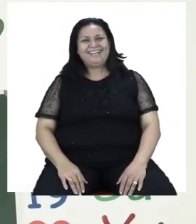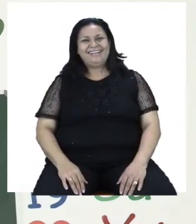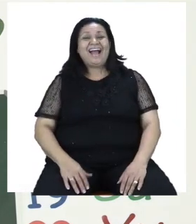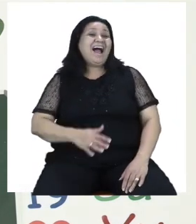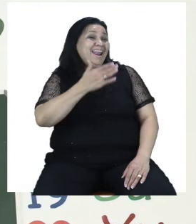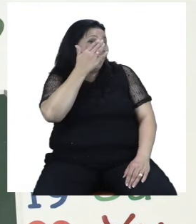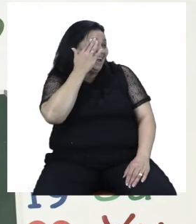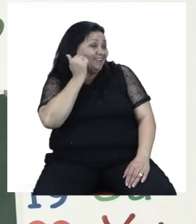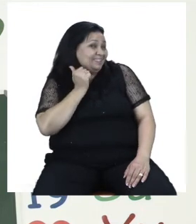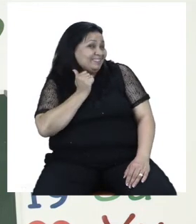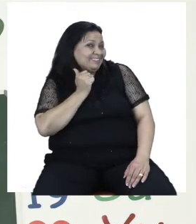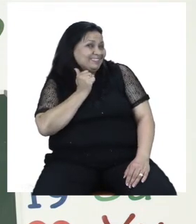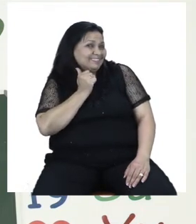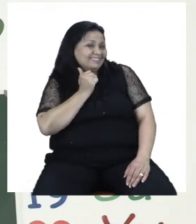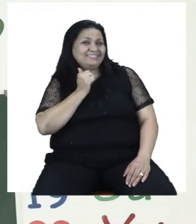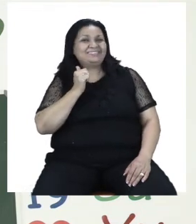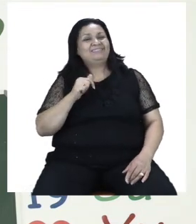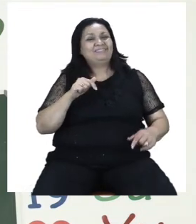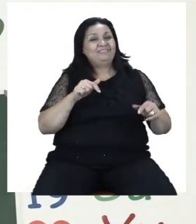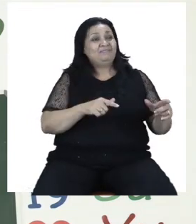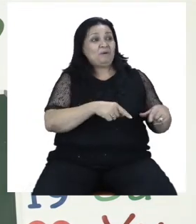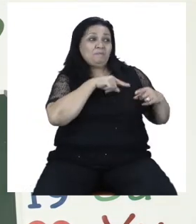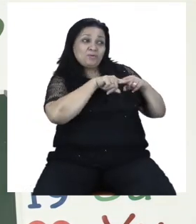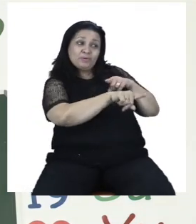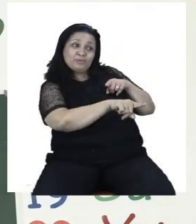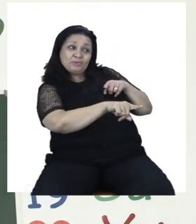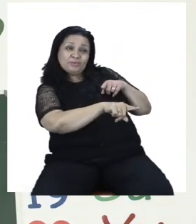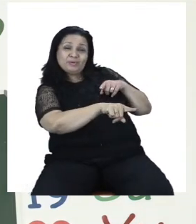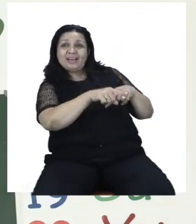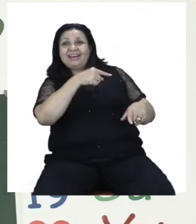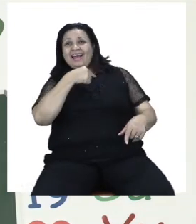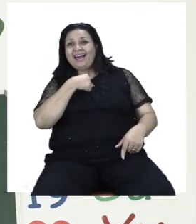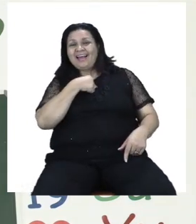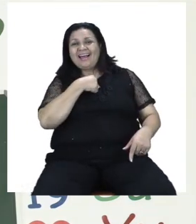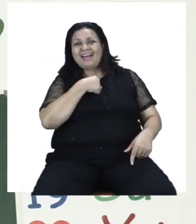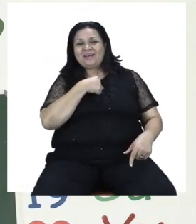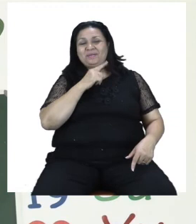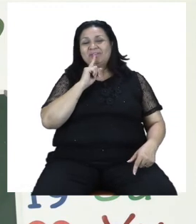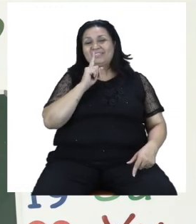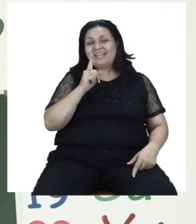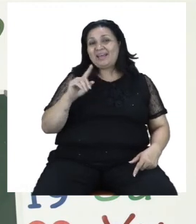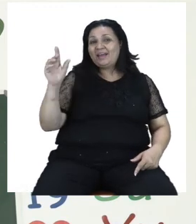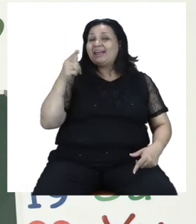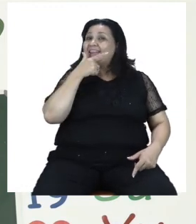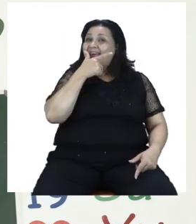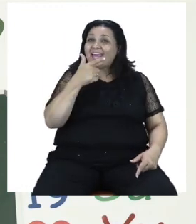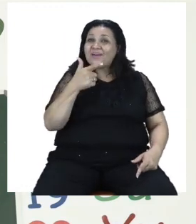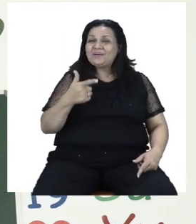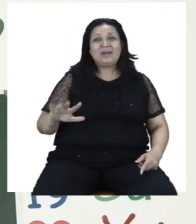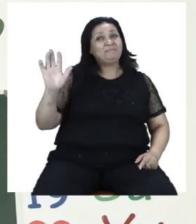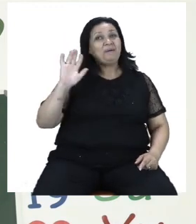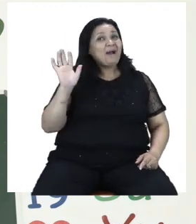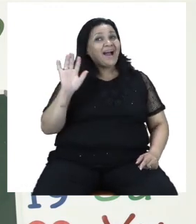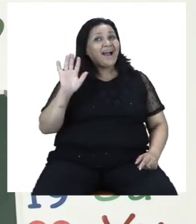Hello. So, from Sashi and I, we would like to say thank you so much for